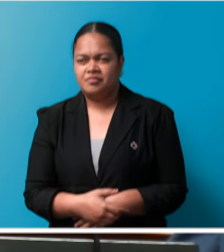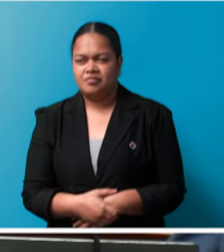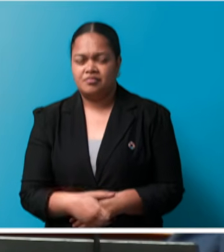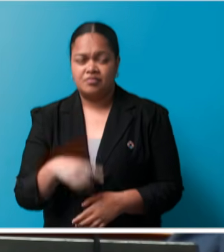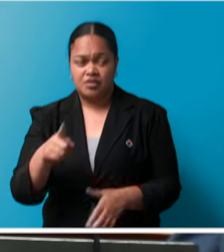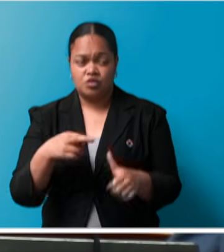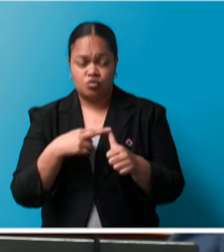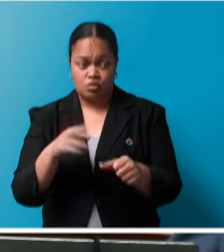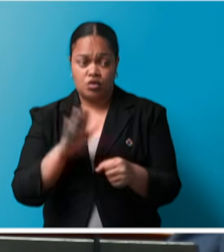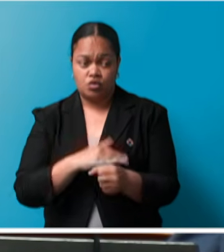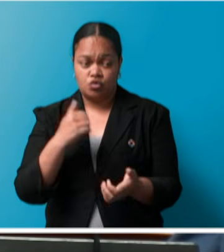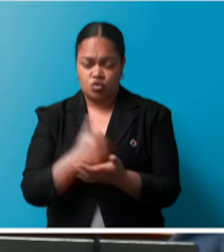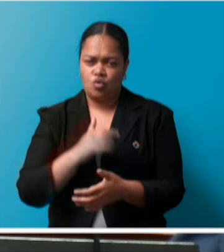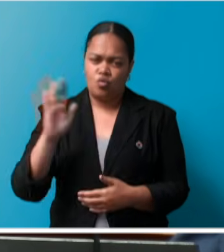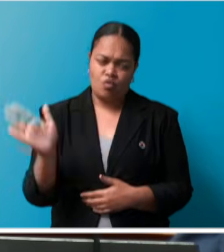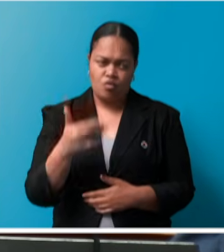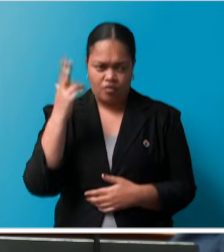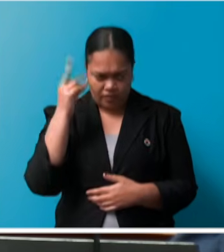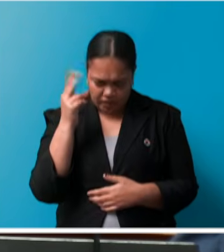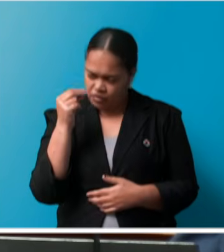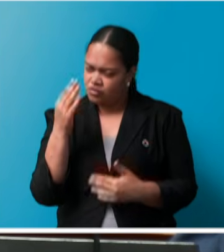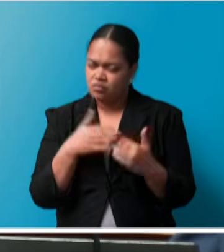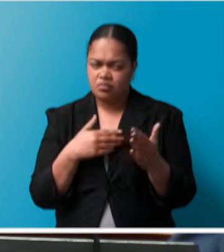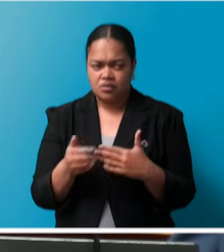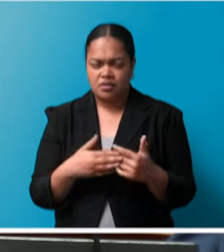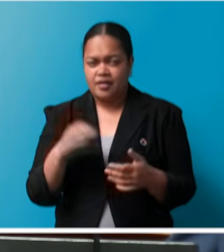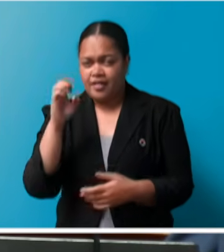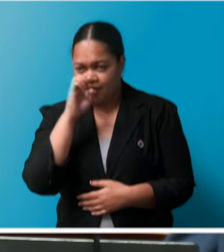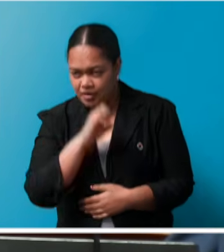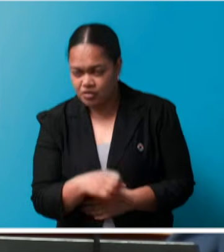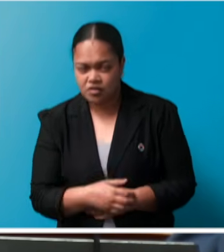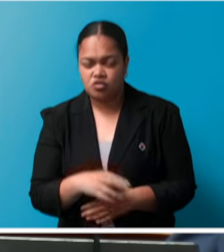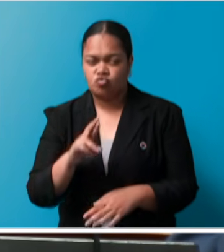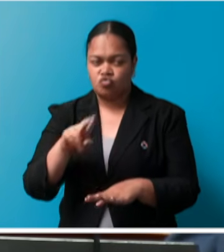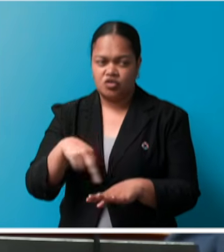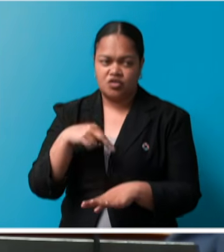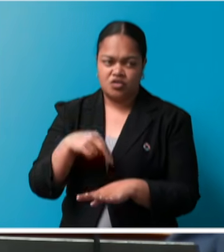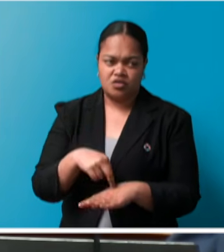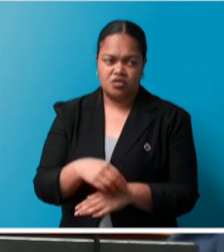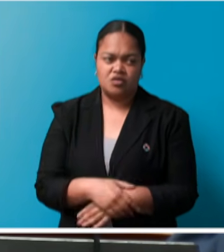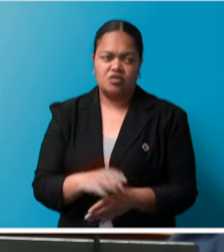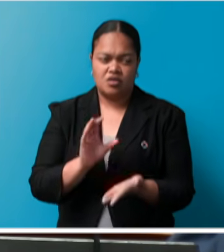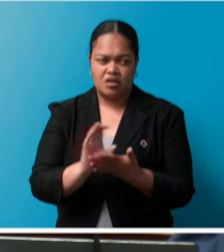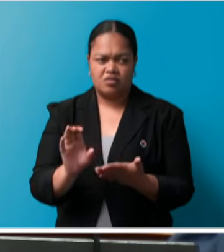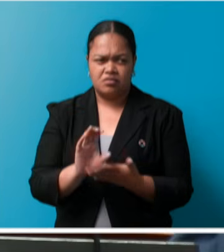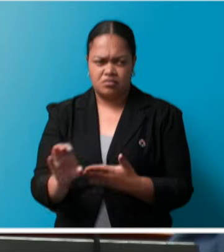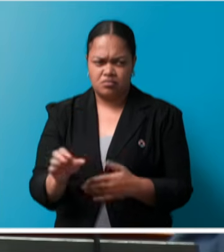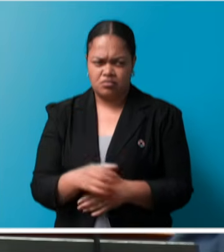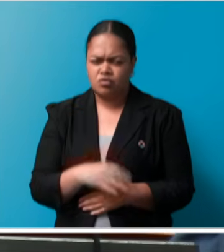ensure that every Fijian, regardless of ethnicity, religion, or cultural background, don't